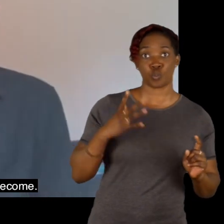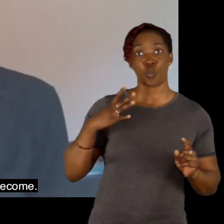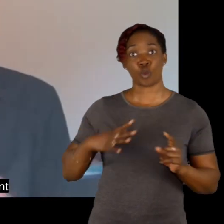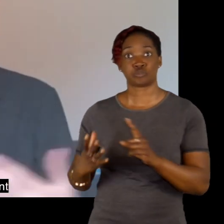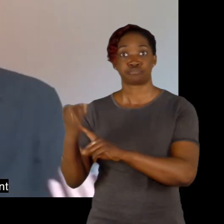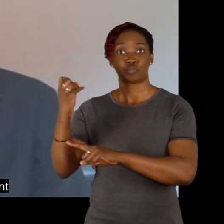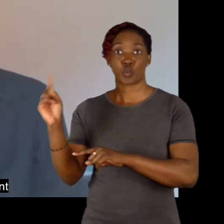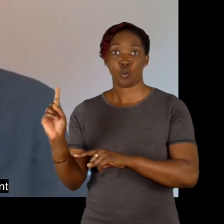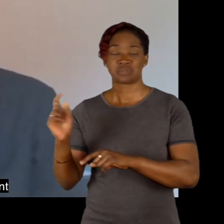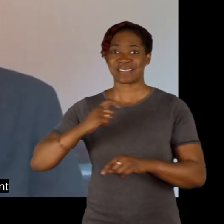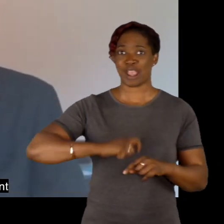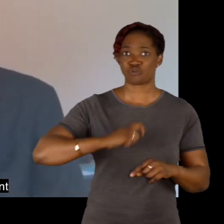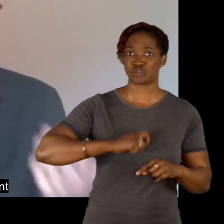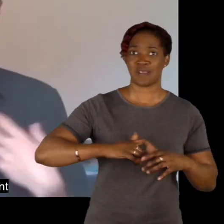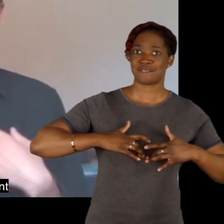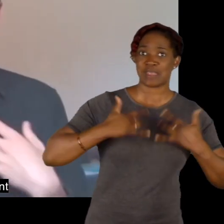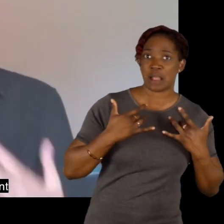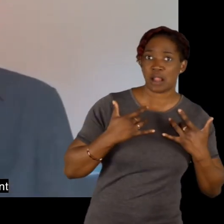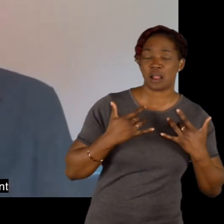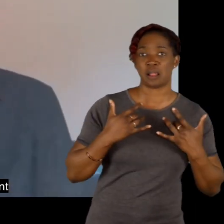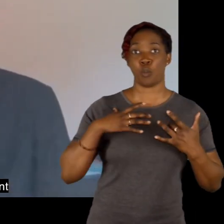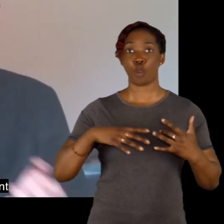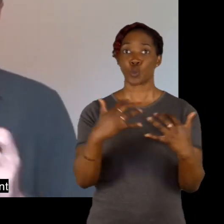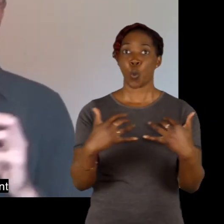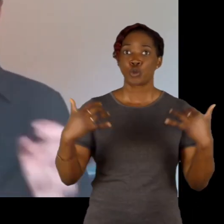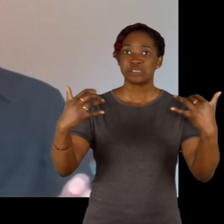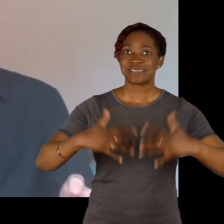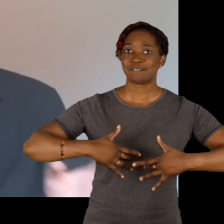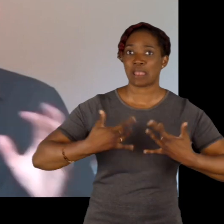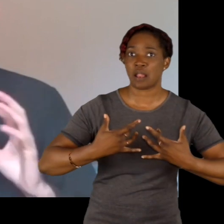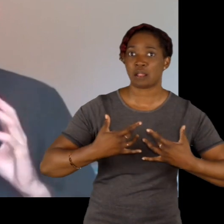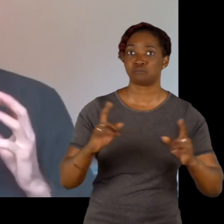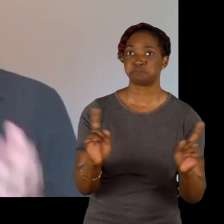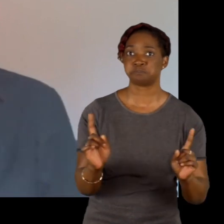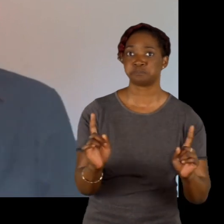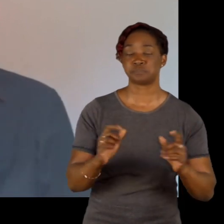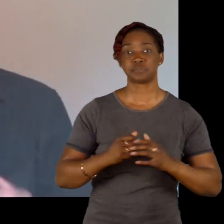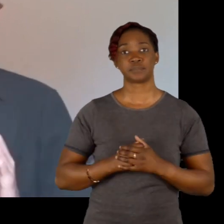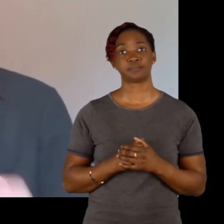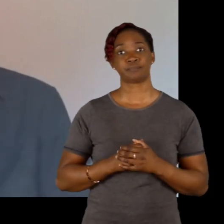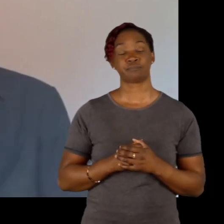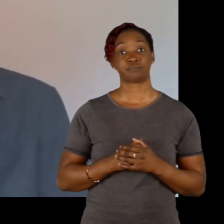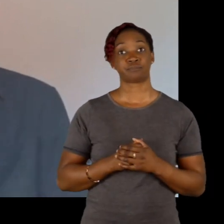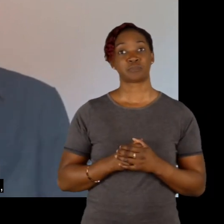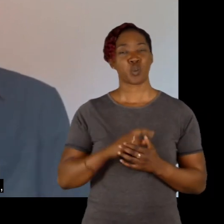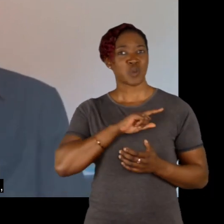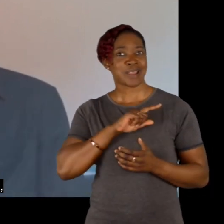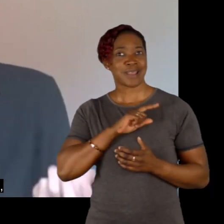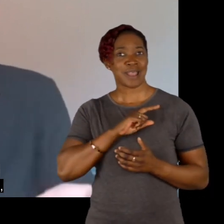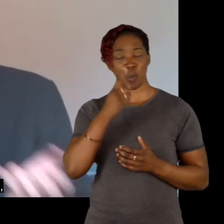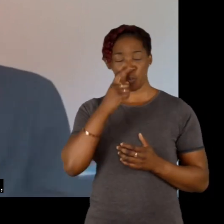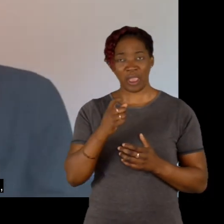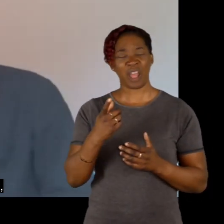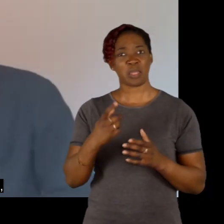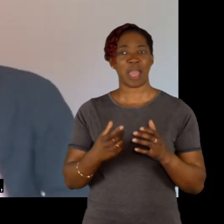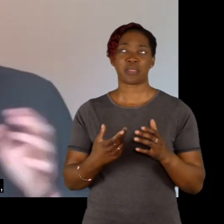become. You can talk about how characters feel and your intent for how the audience will feel about a character. One way of